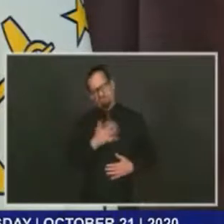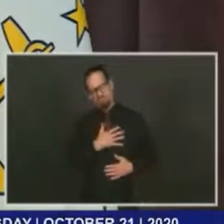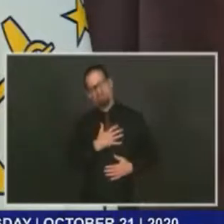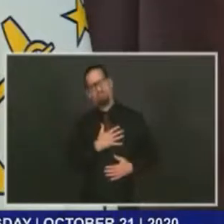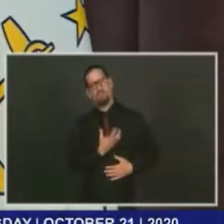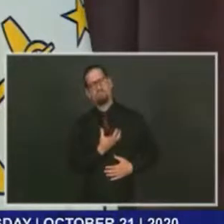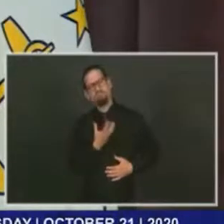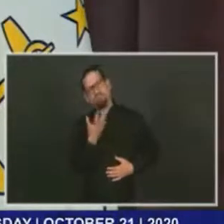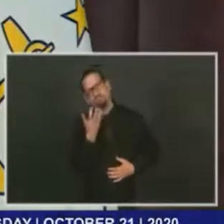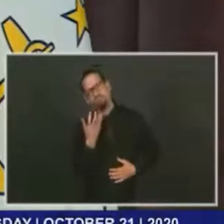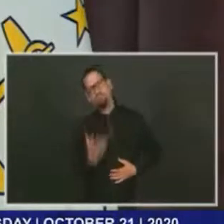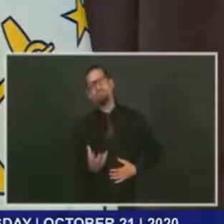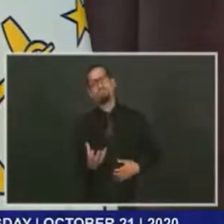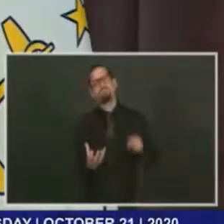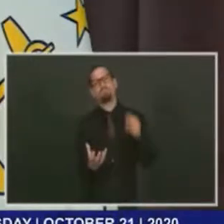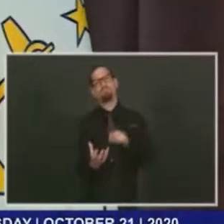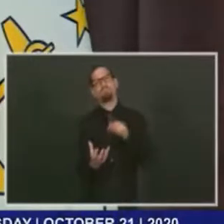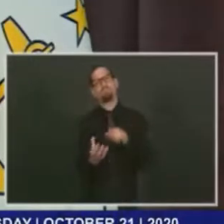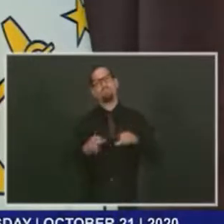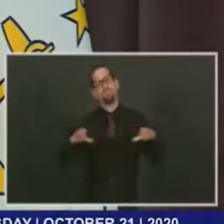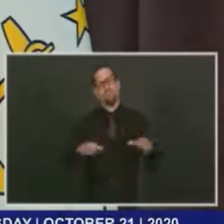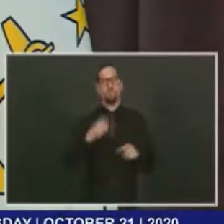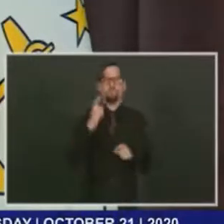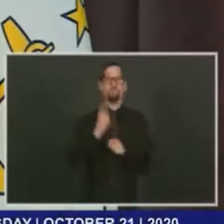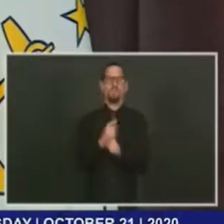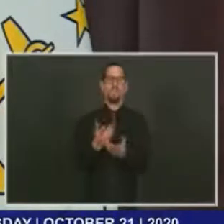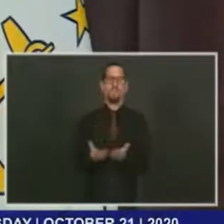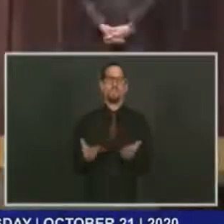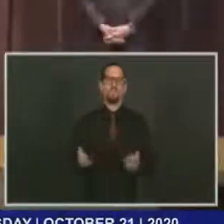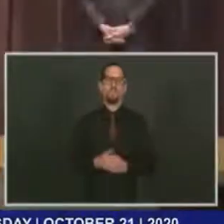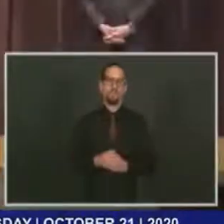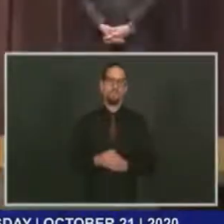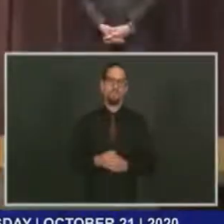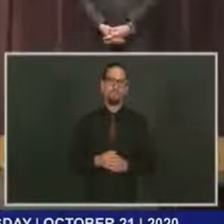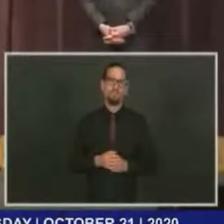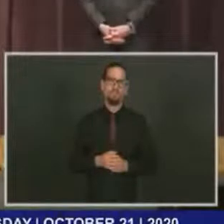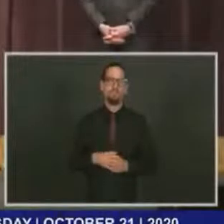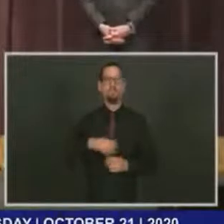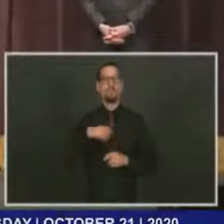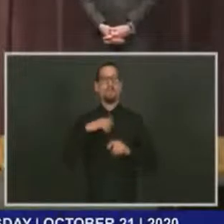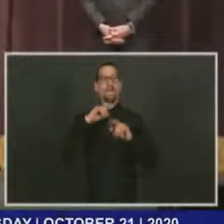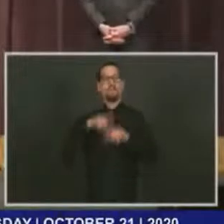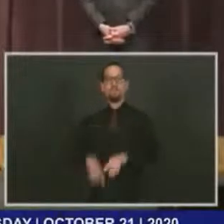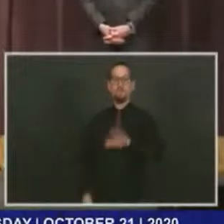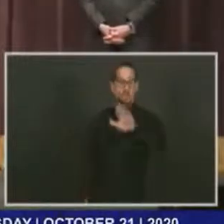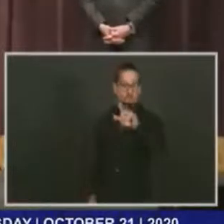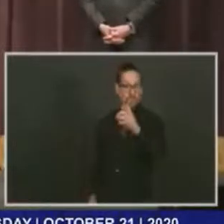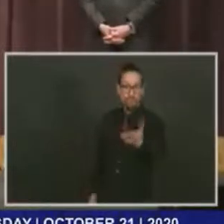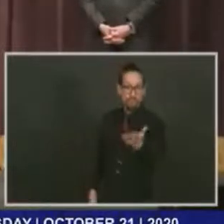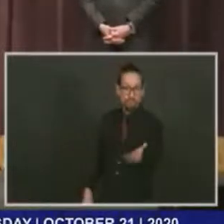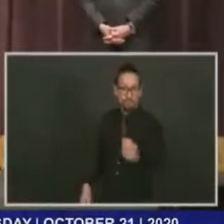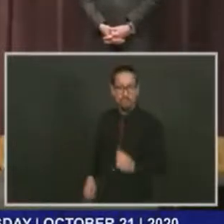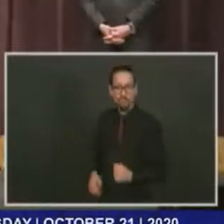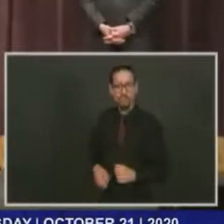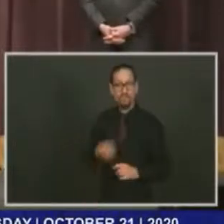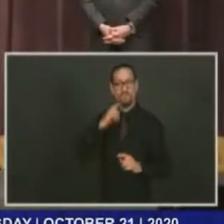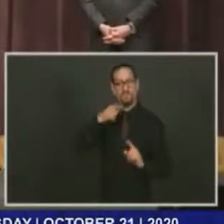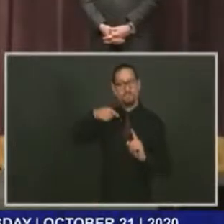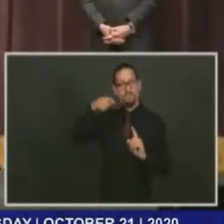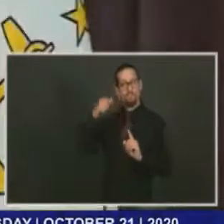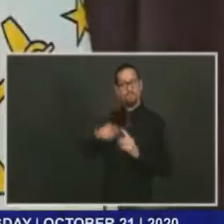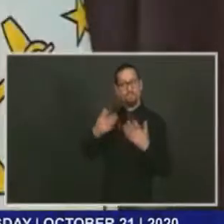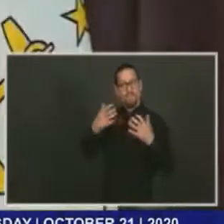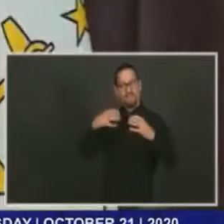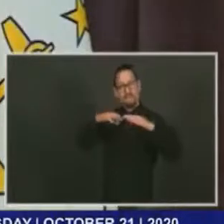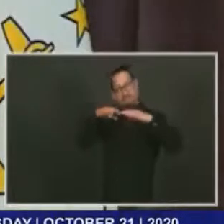result here. We don't have runaway cases. To answer your question, we'll get the exact data. We are far below 50% capacity. I am